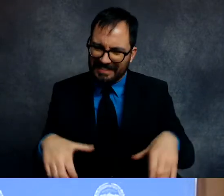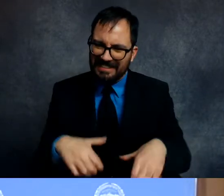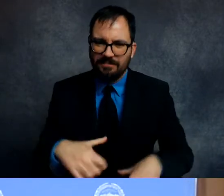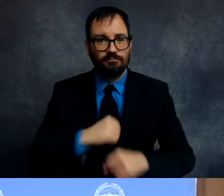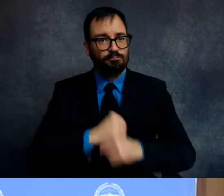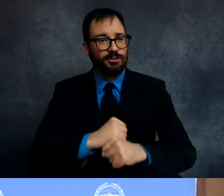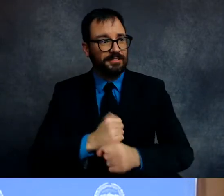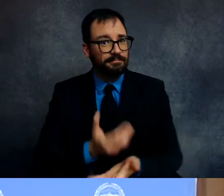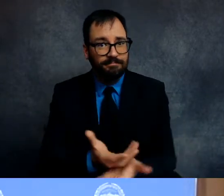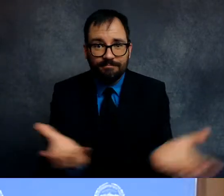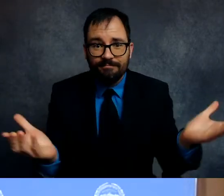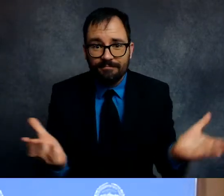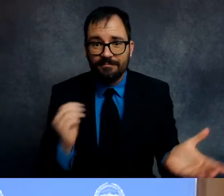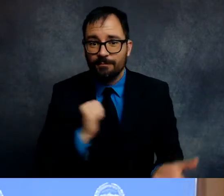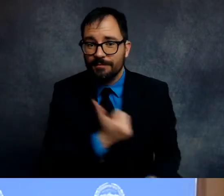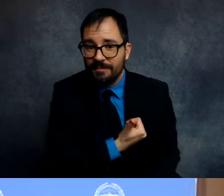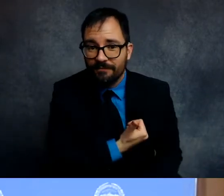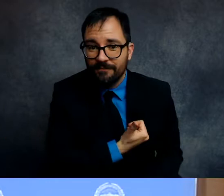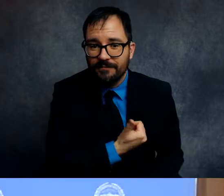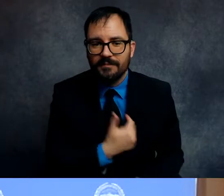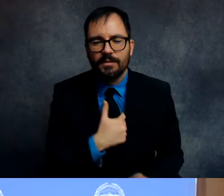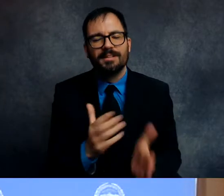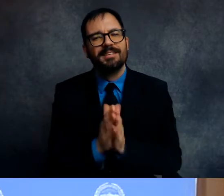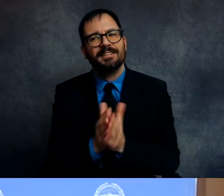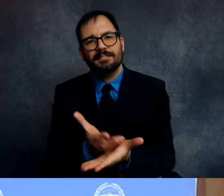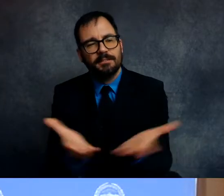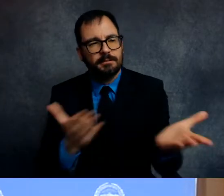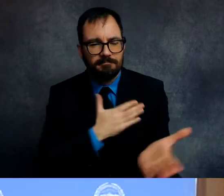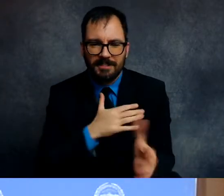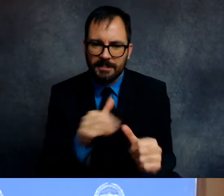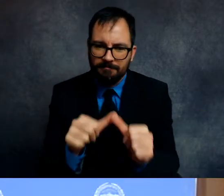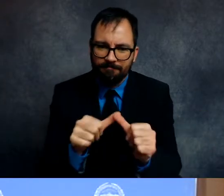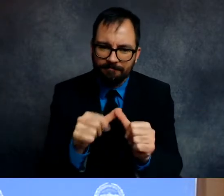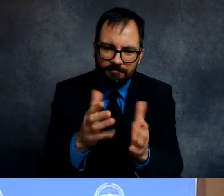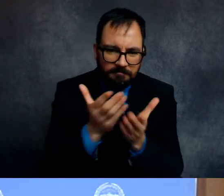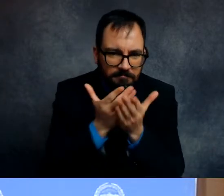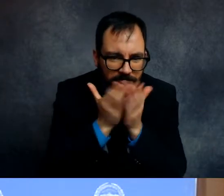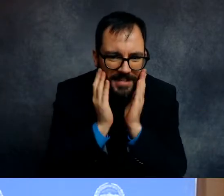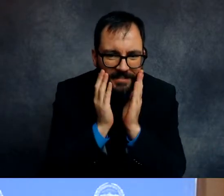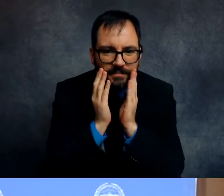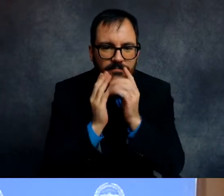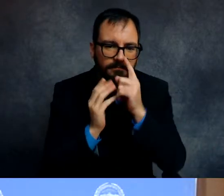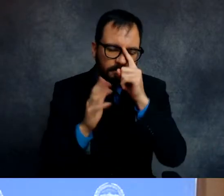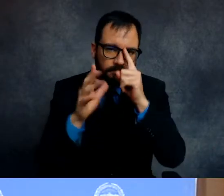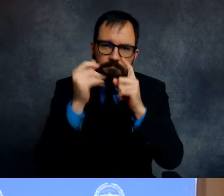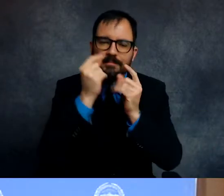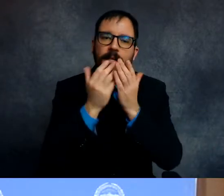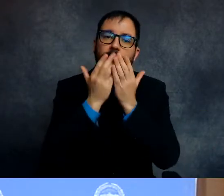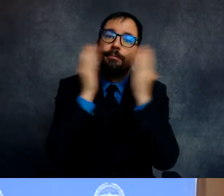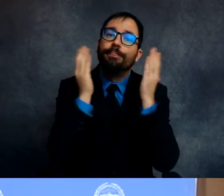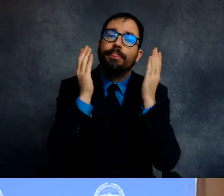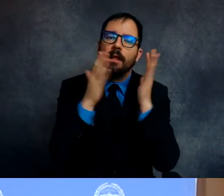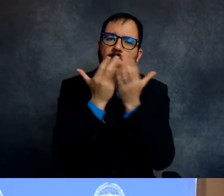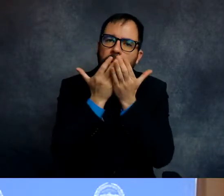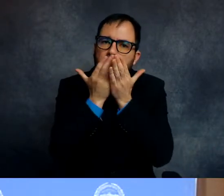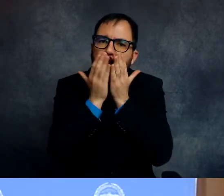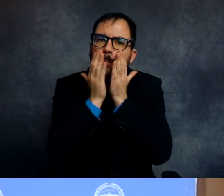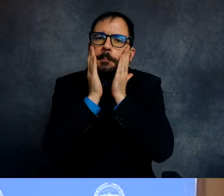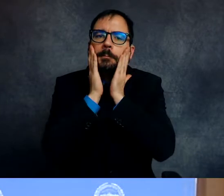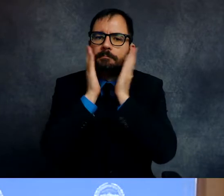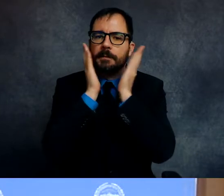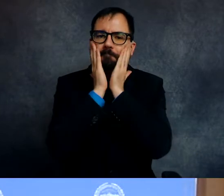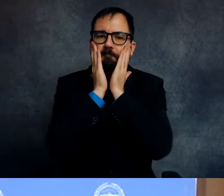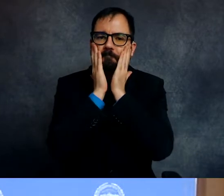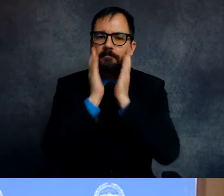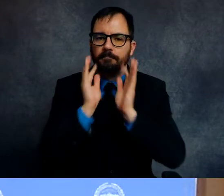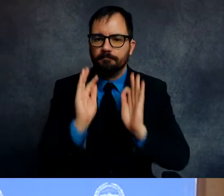have, and we all have, lots of work to do. We must continue to do everything we can to protect ourselves and the community against the virus. I'm asking again, people,